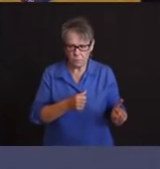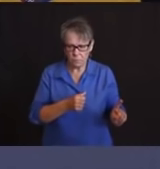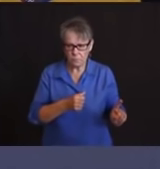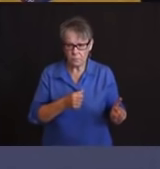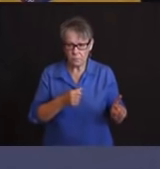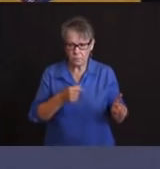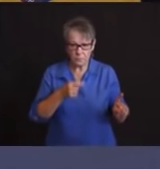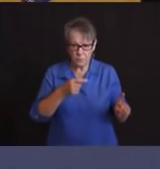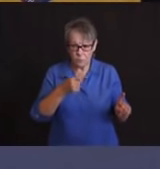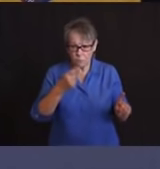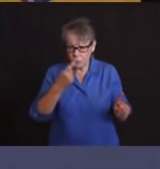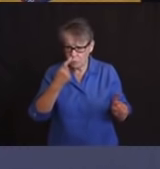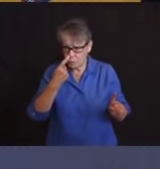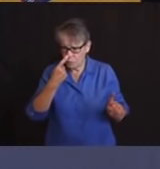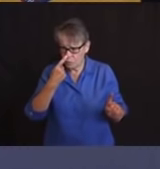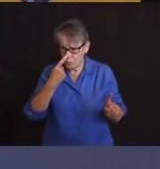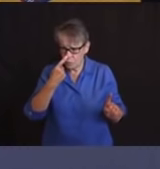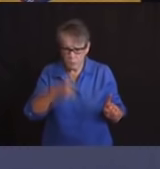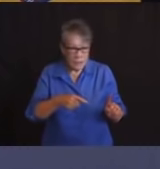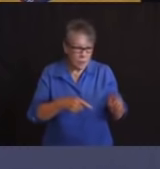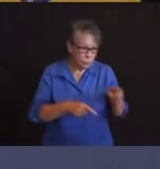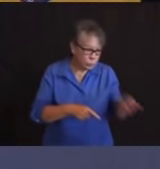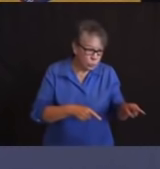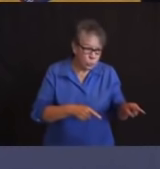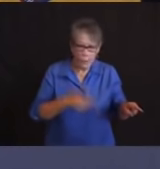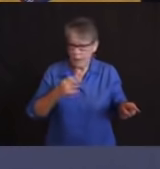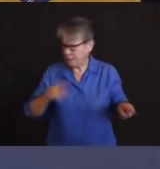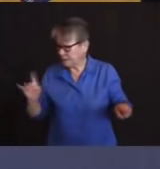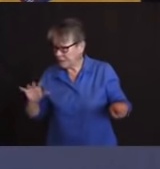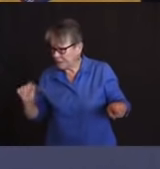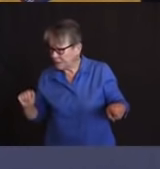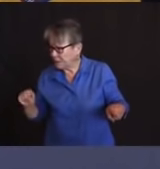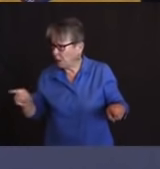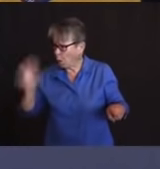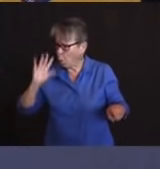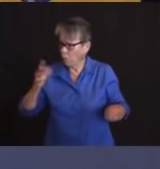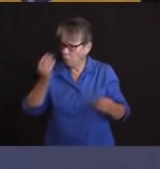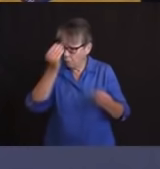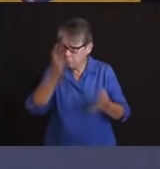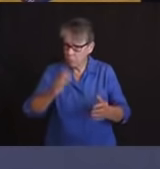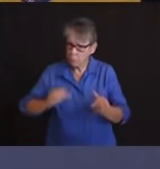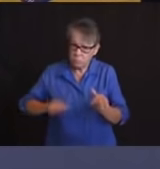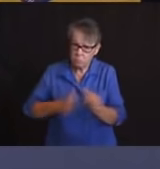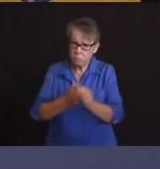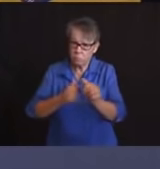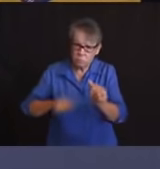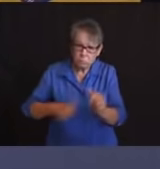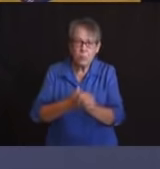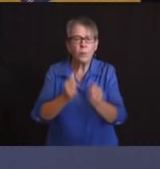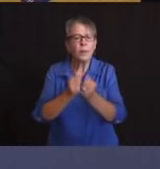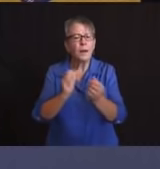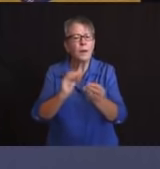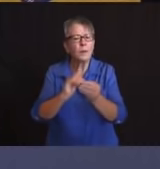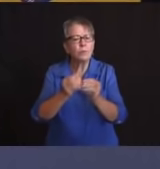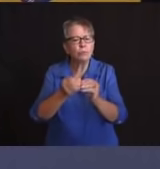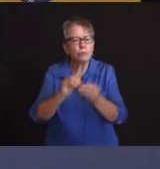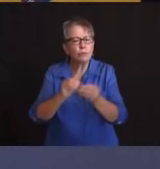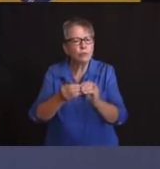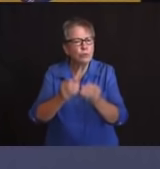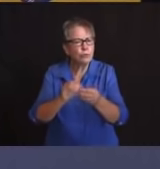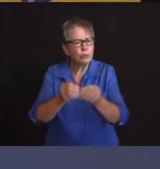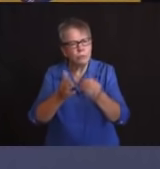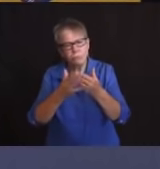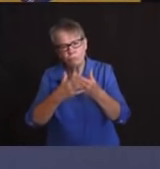promise of updating the numbers we went through today, including what the approved looks like in terms of the